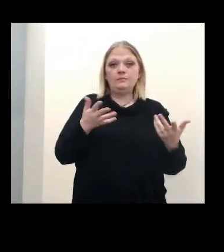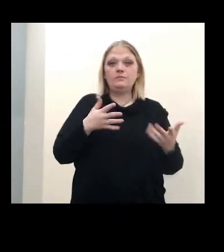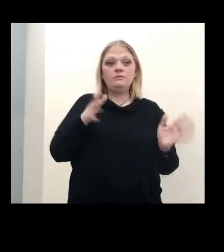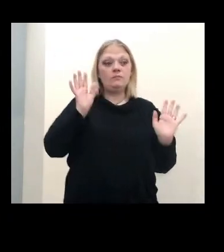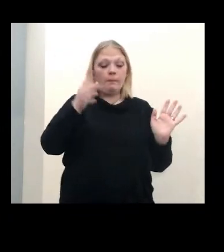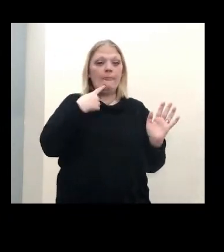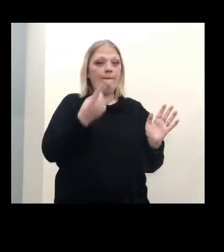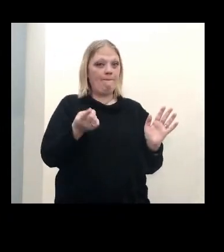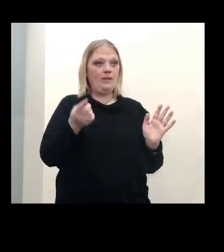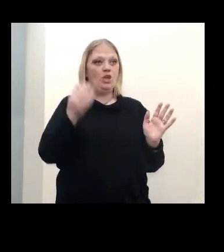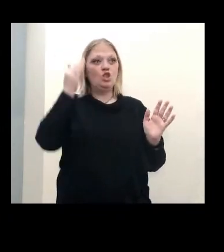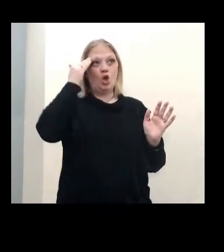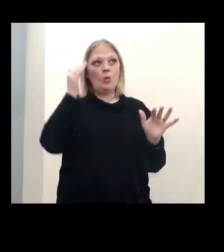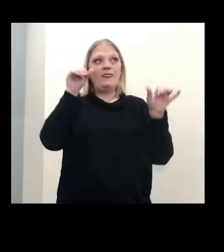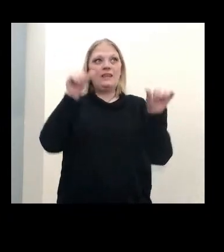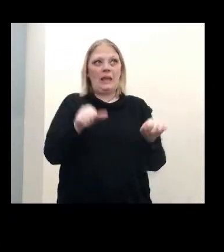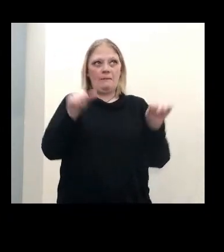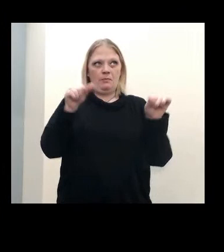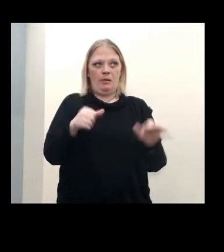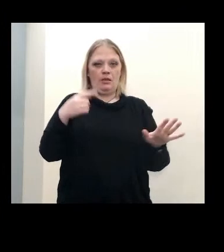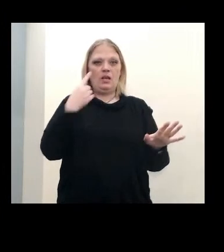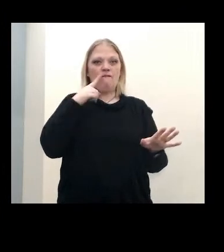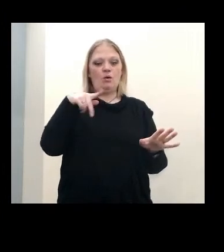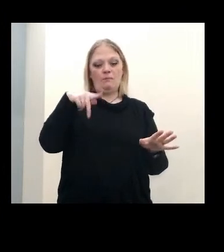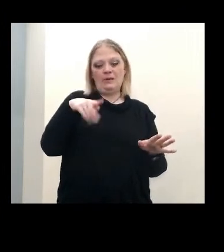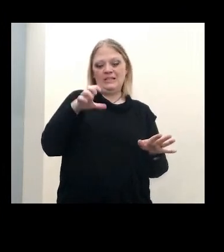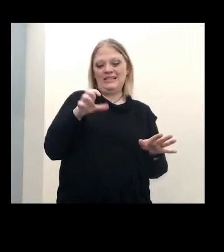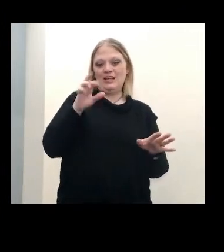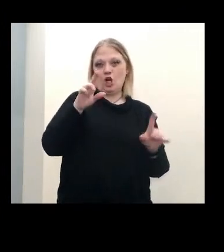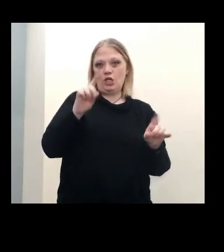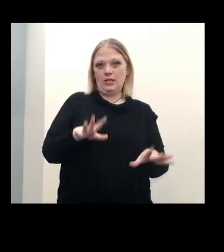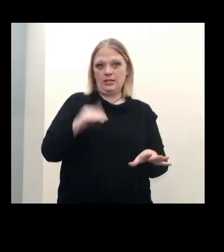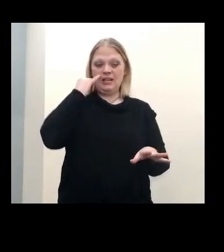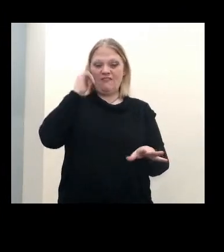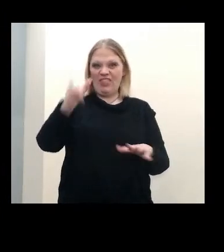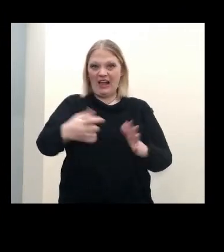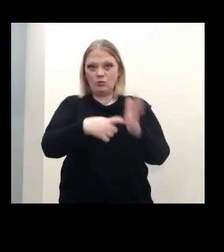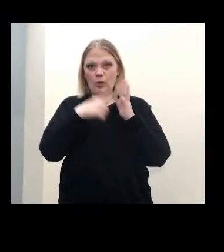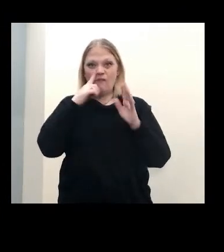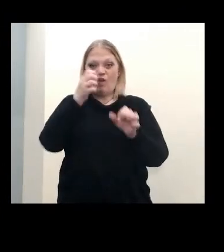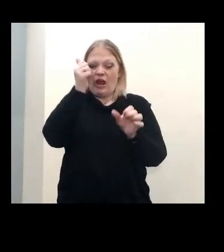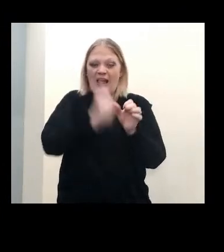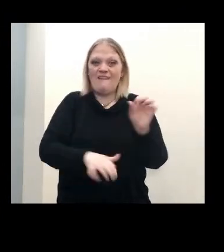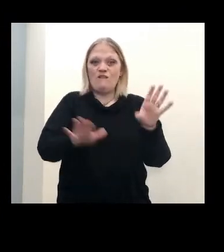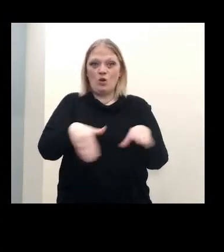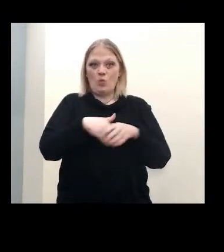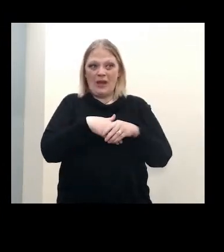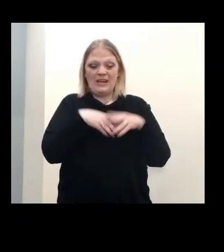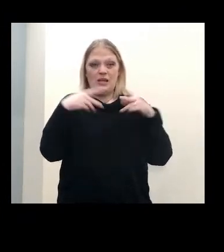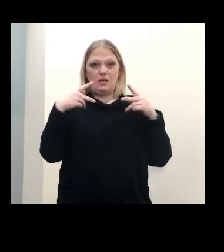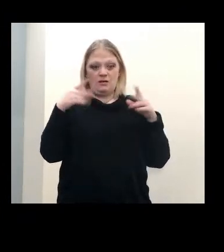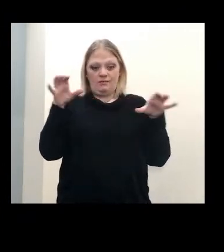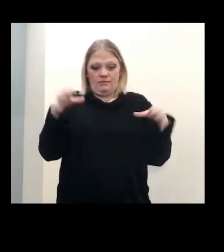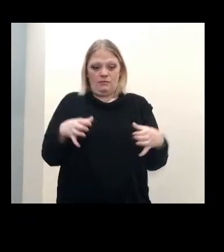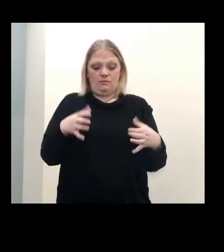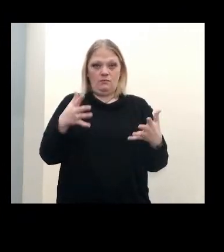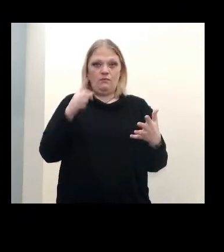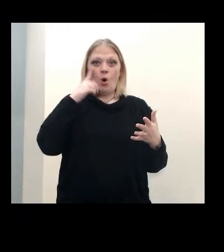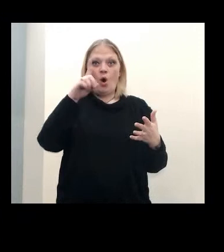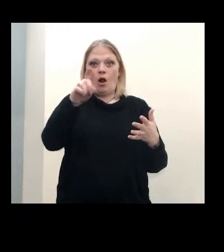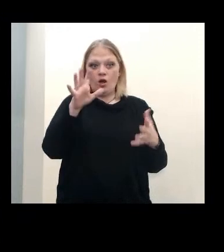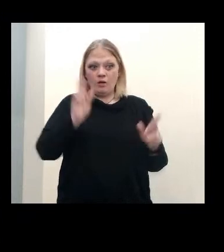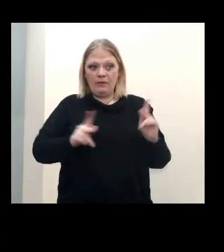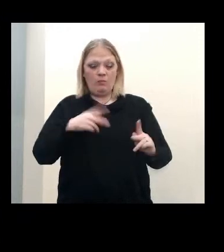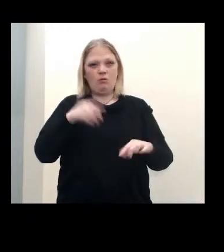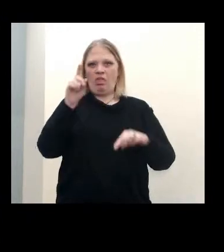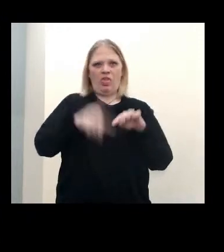just knowing the capability that we have of PCR testing, if a PCR test is required for every wedding party that wants to have 100 guests, we're not